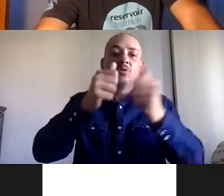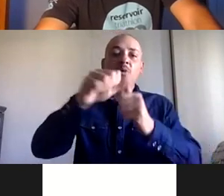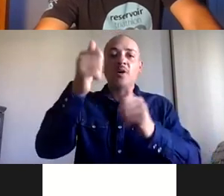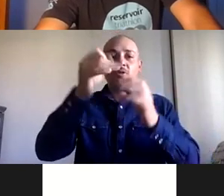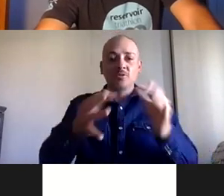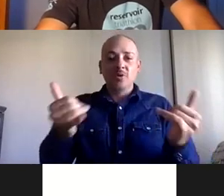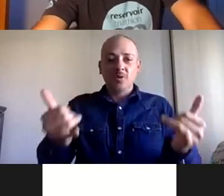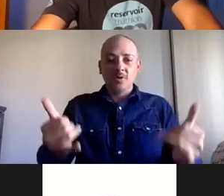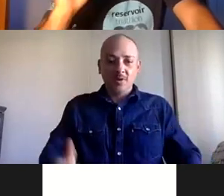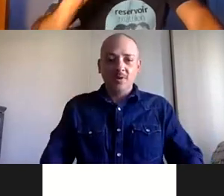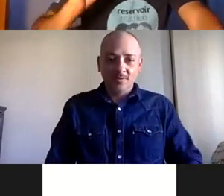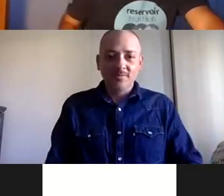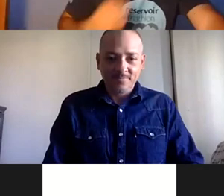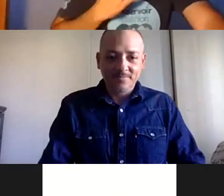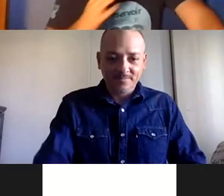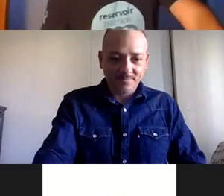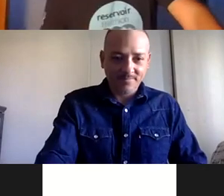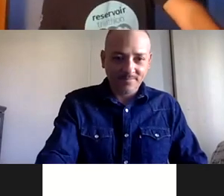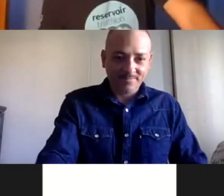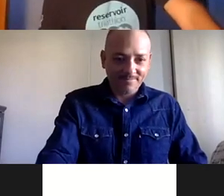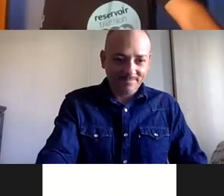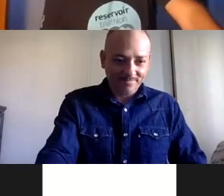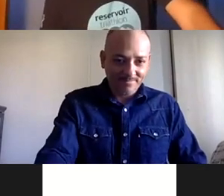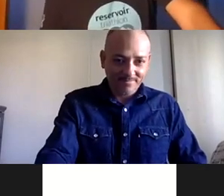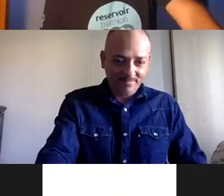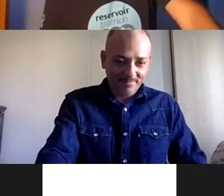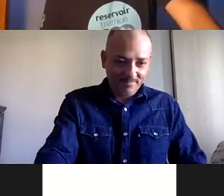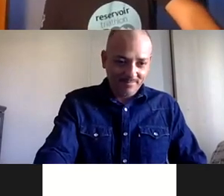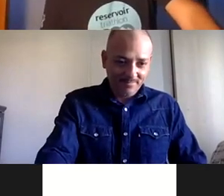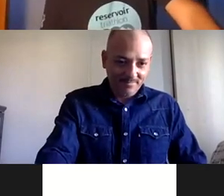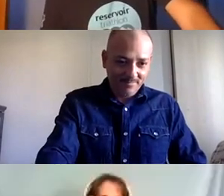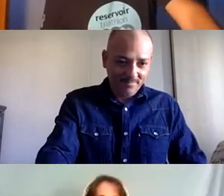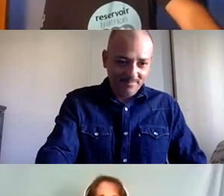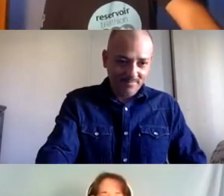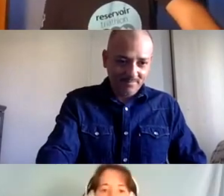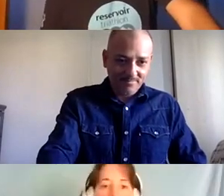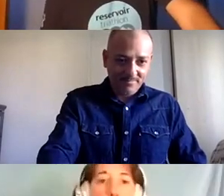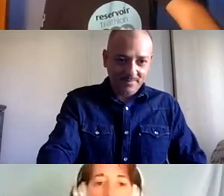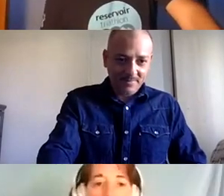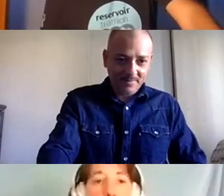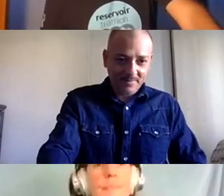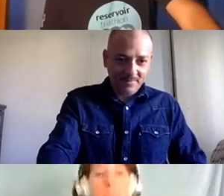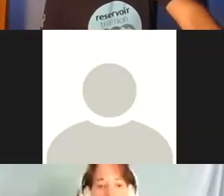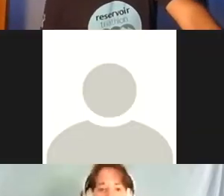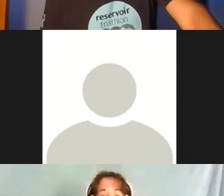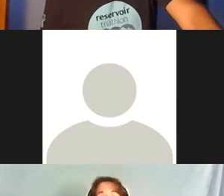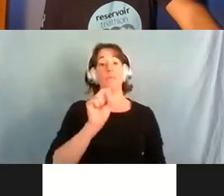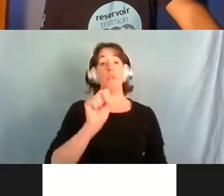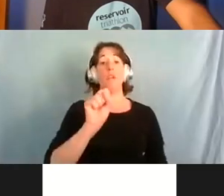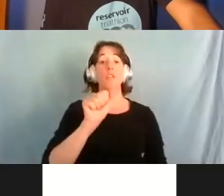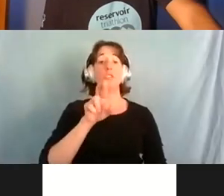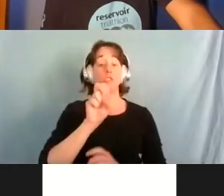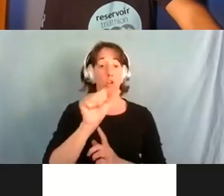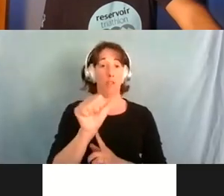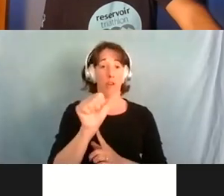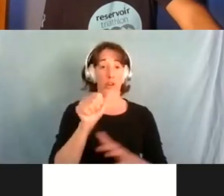SARSA determines what future state in